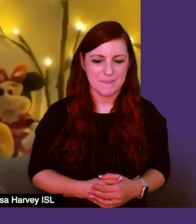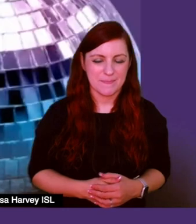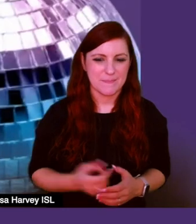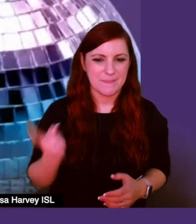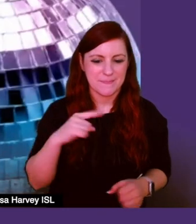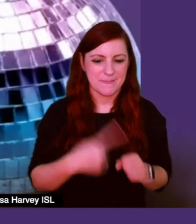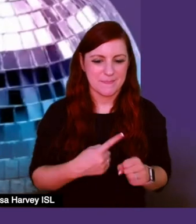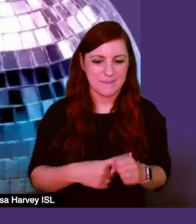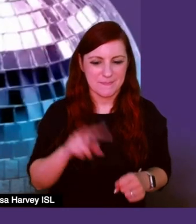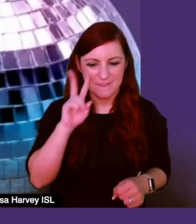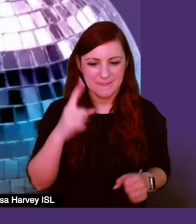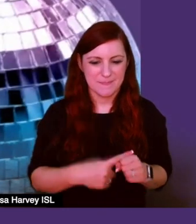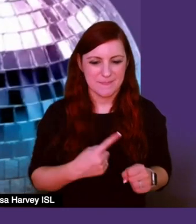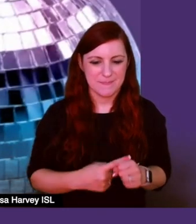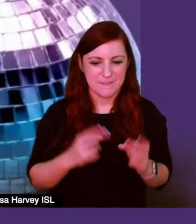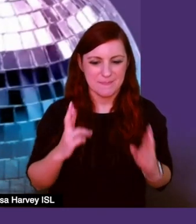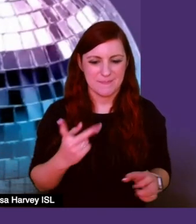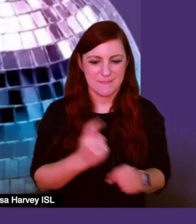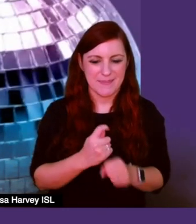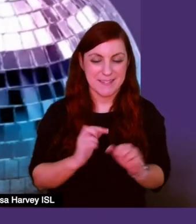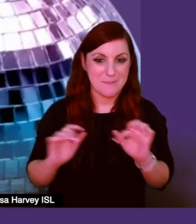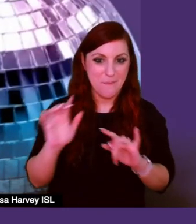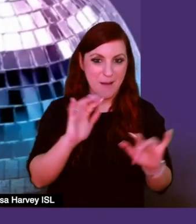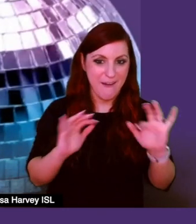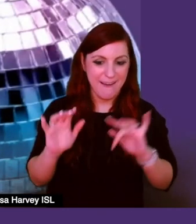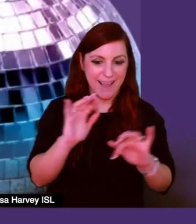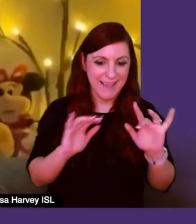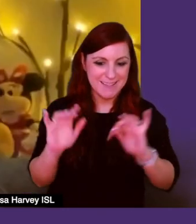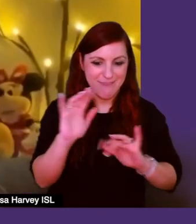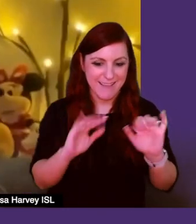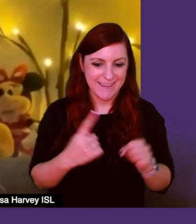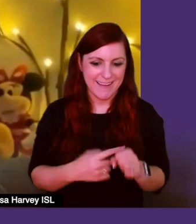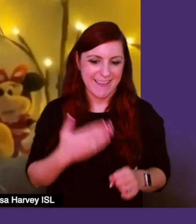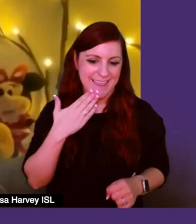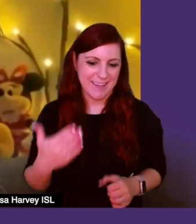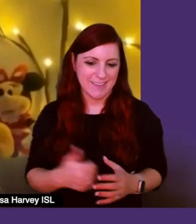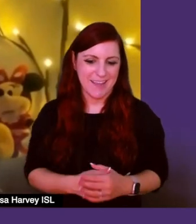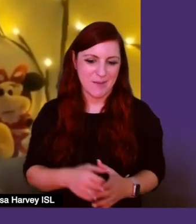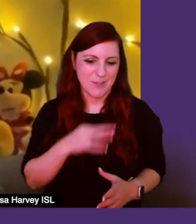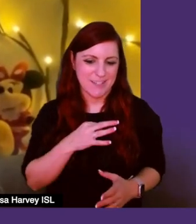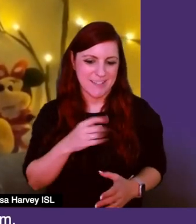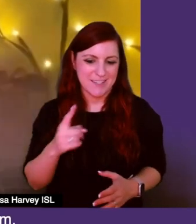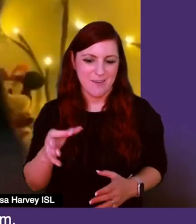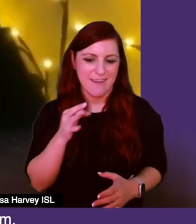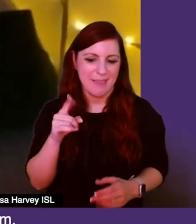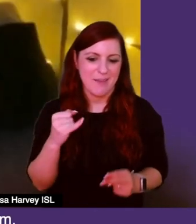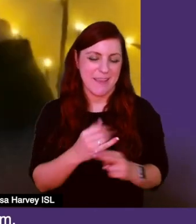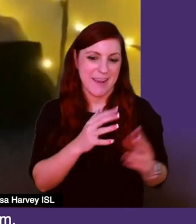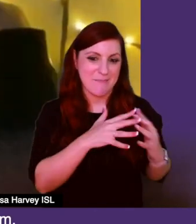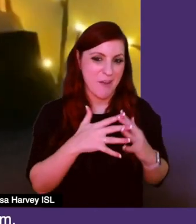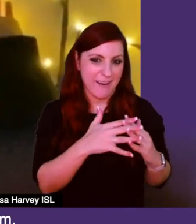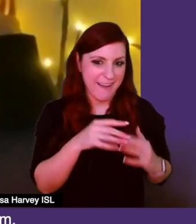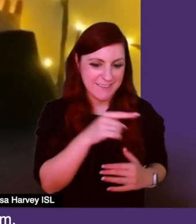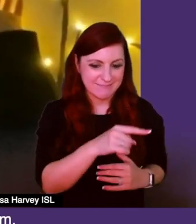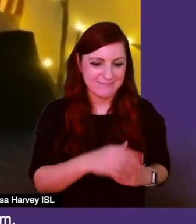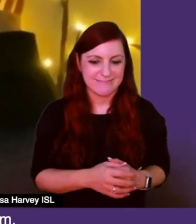So hi, hi. And she has the light on and sparkly and how are you? Thank you. I'm good. I got them in